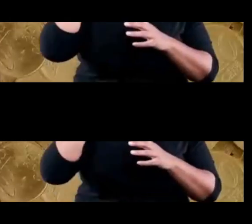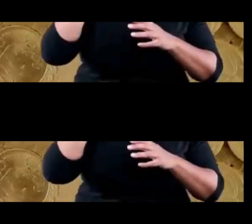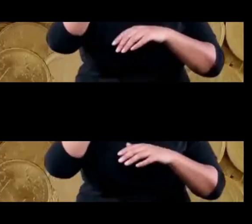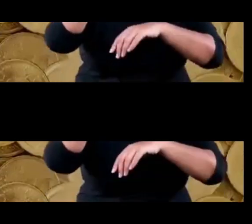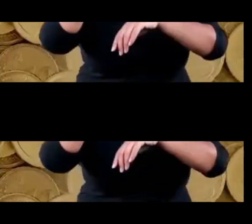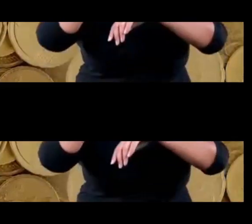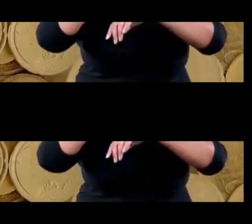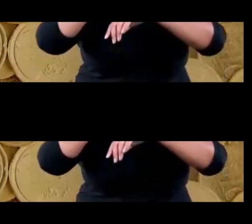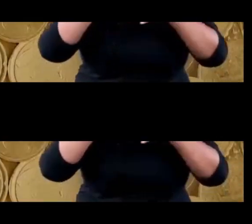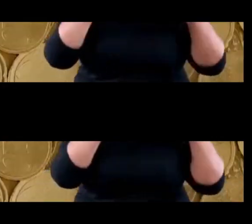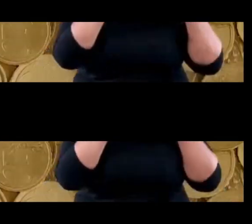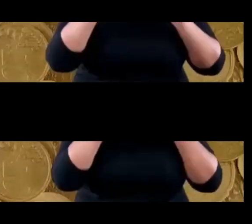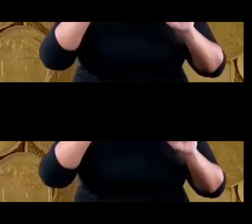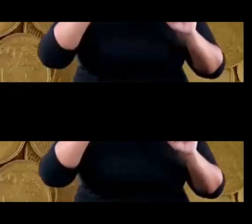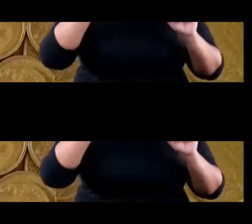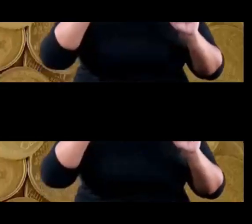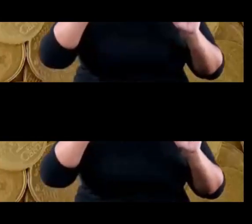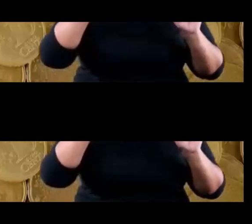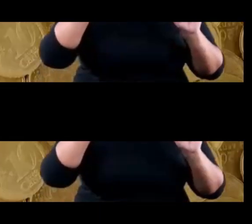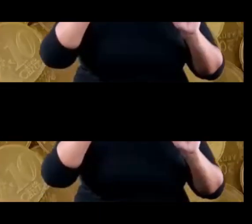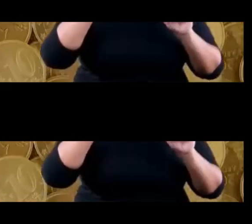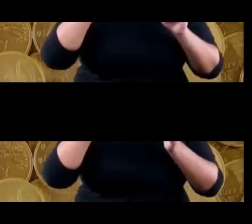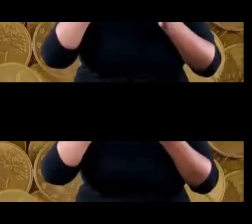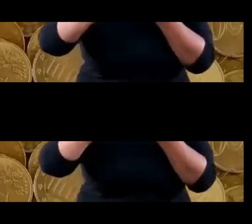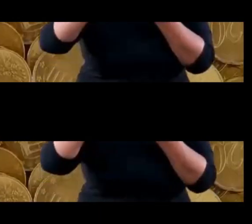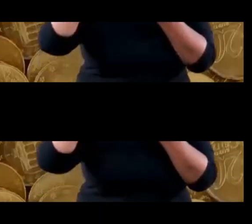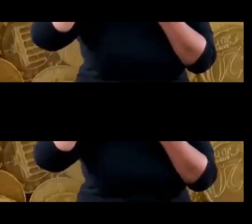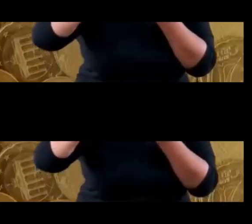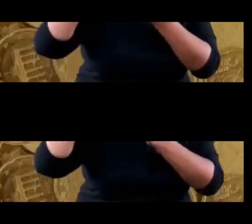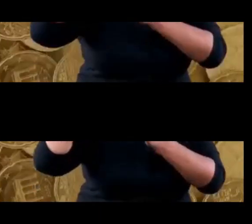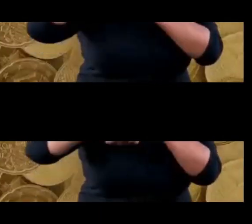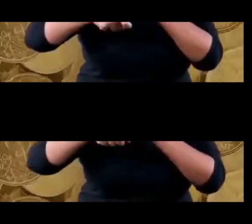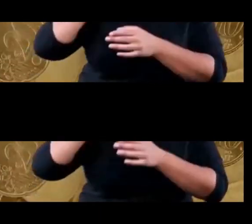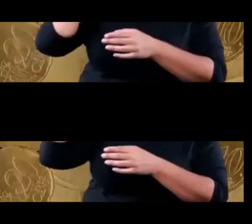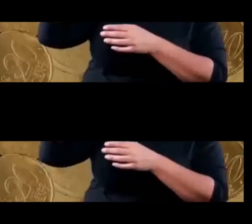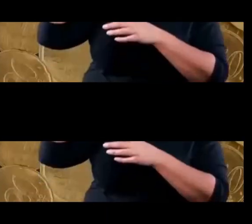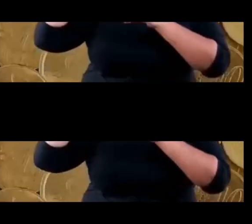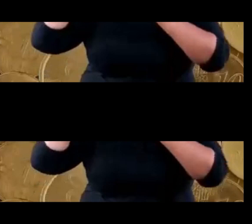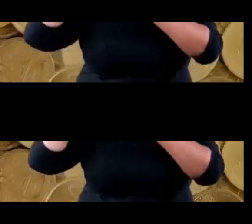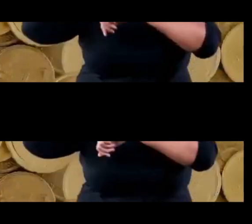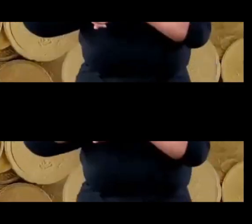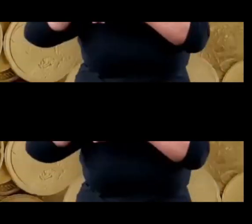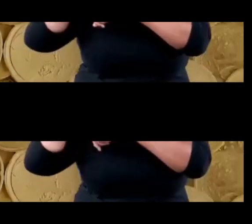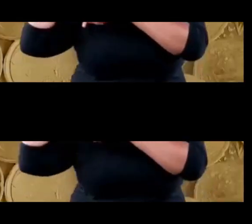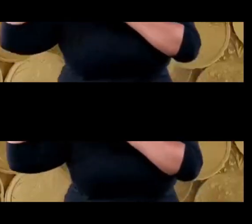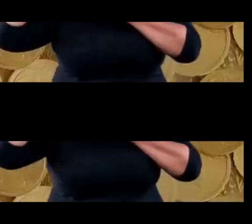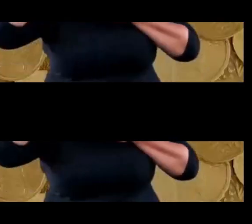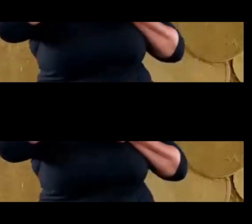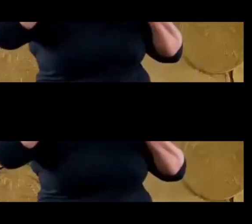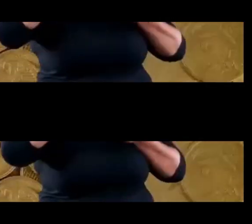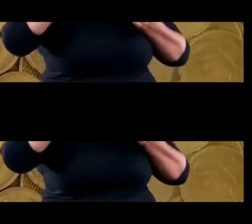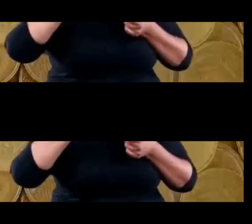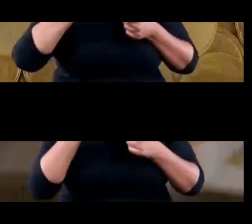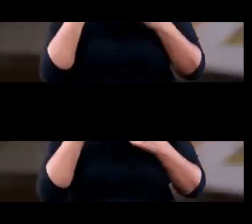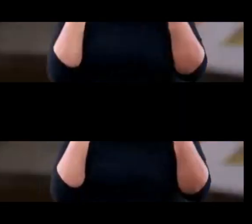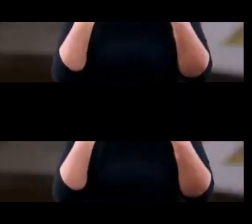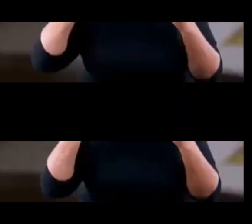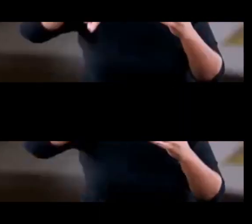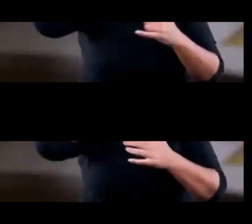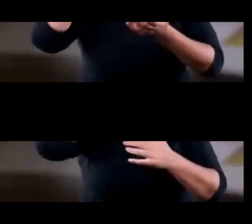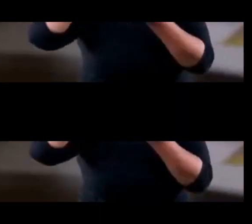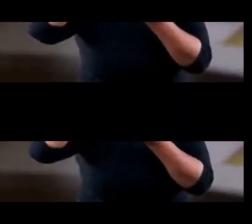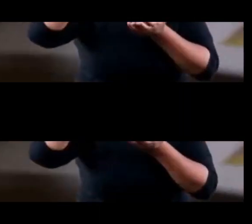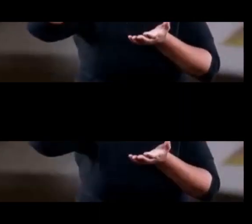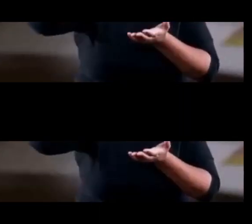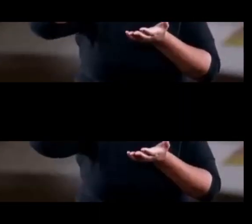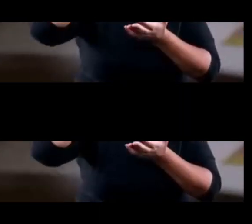During that time, the American colonists had to pay a lot of taxes to the British, who ruled over them. Today,